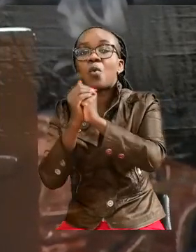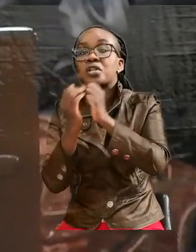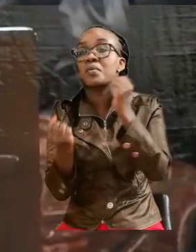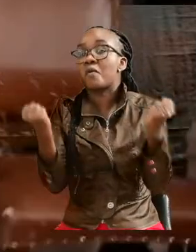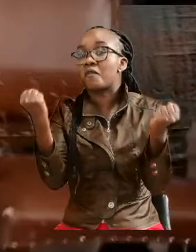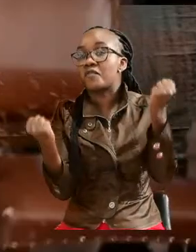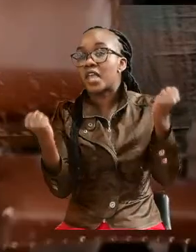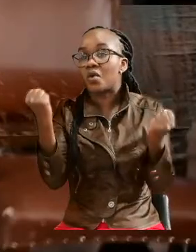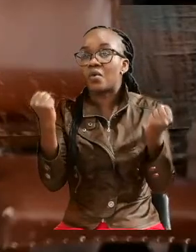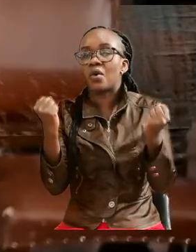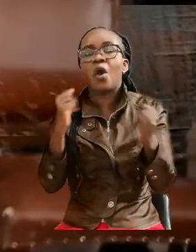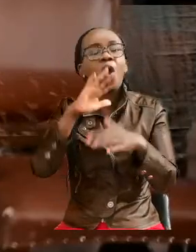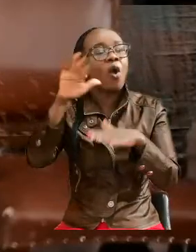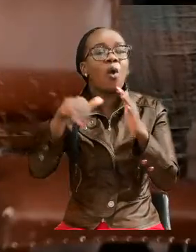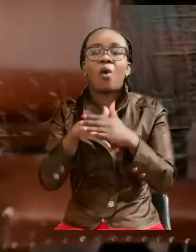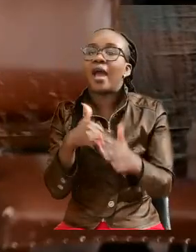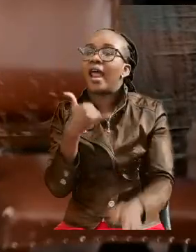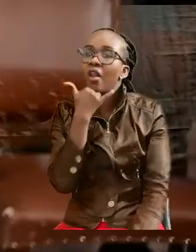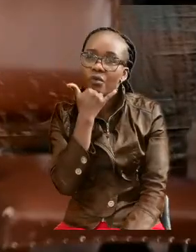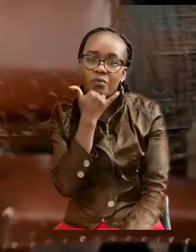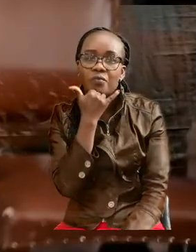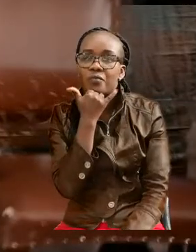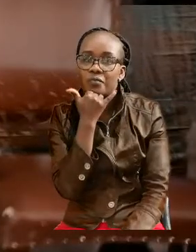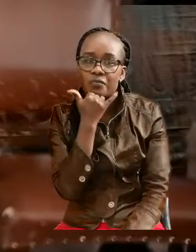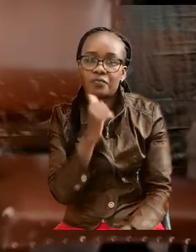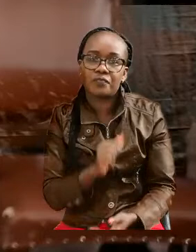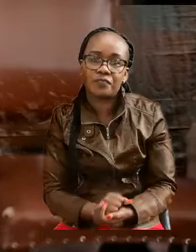is idolatry and many others.